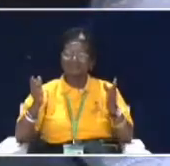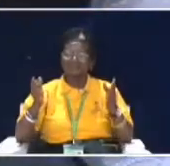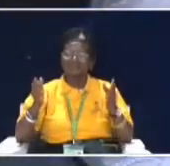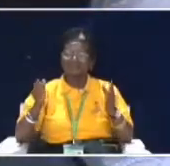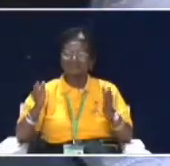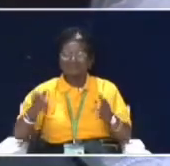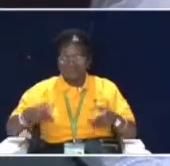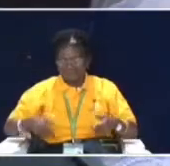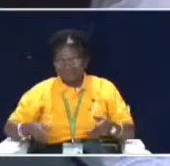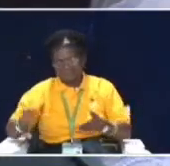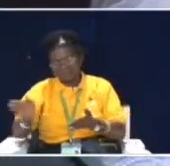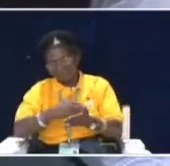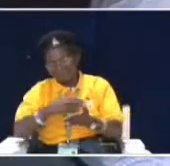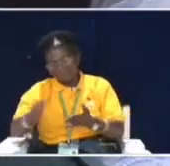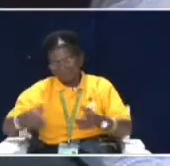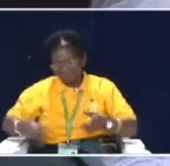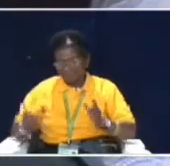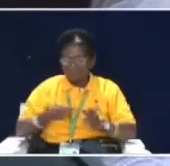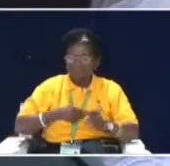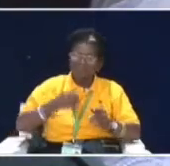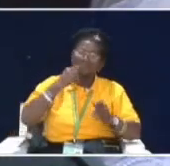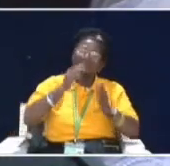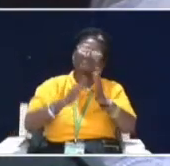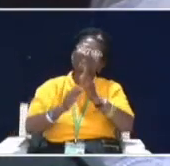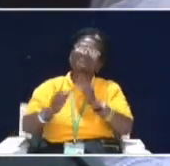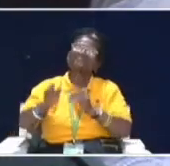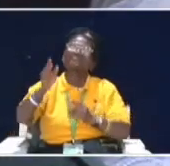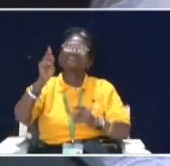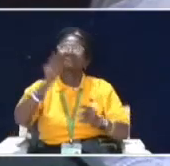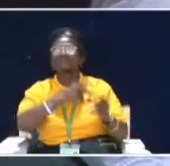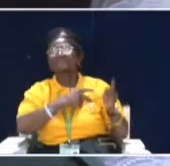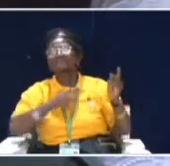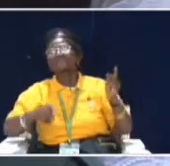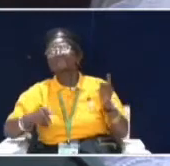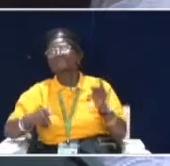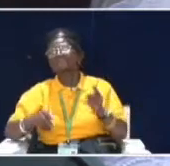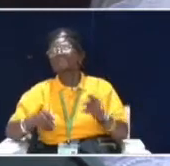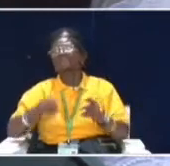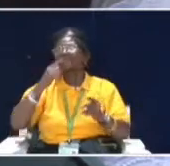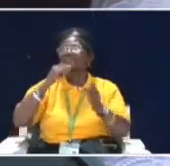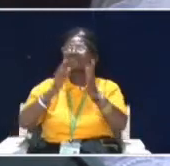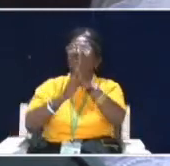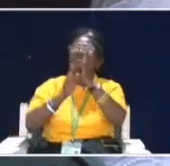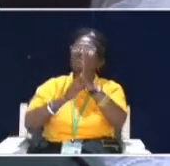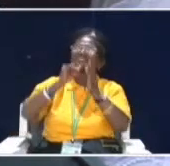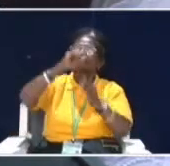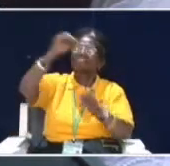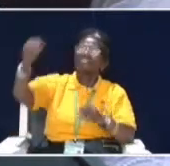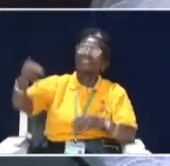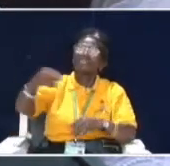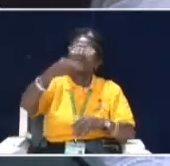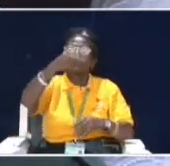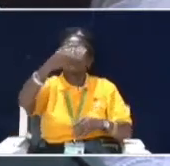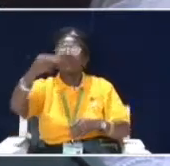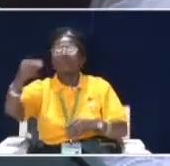Let us praise him, King of glory, praise him. Praise